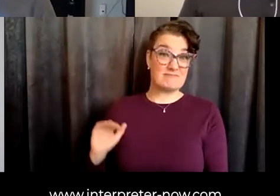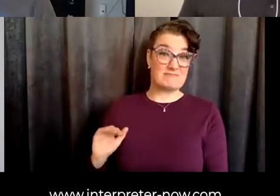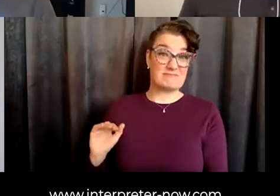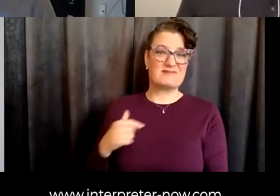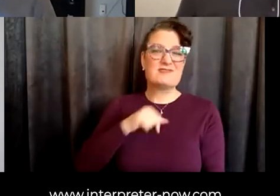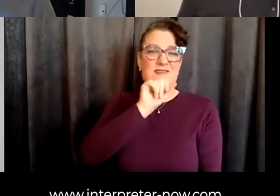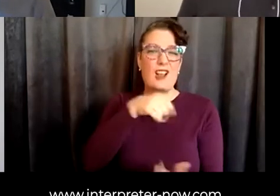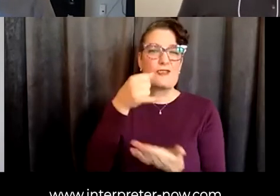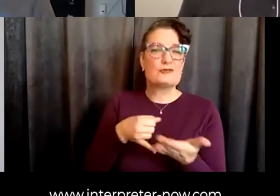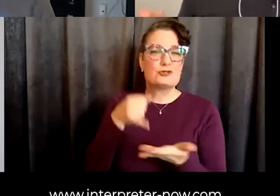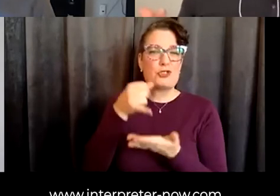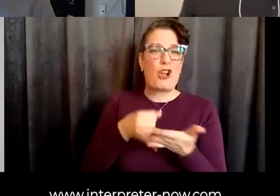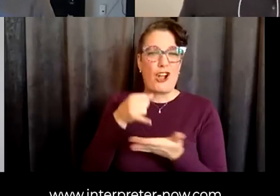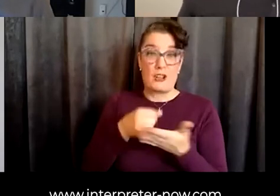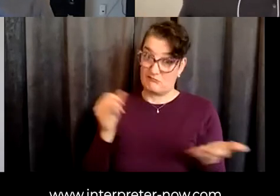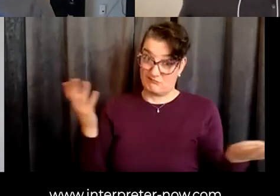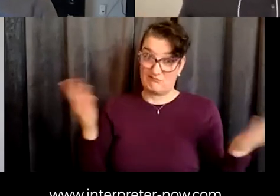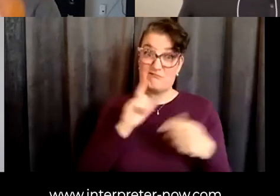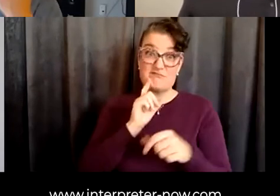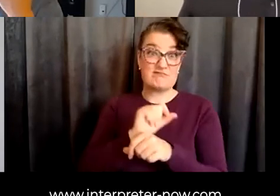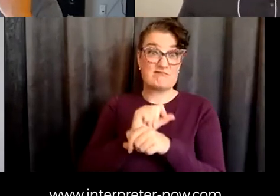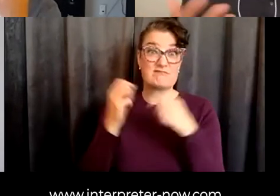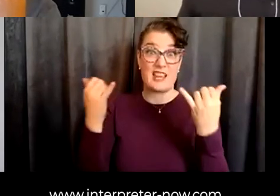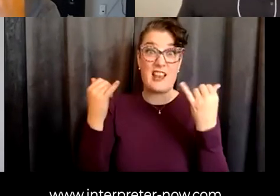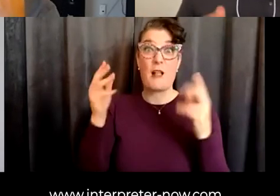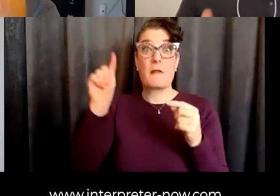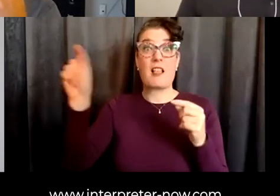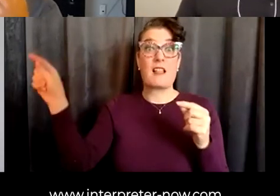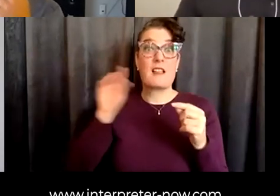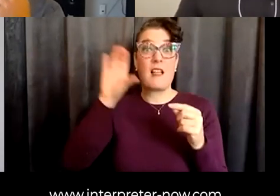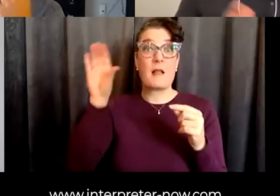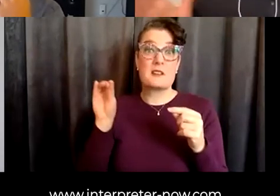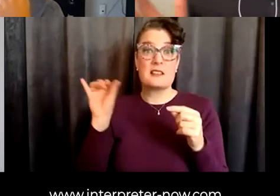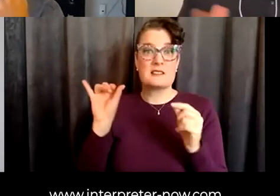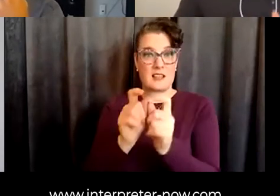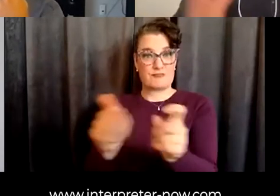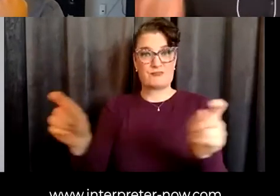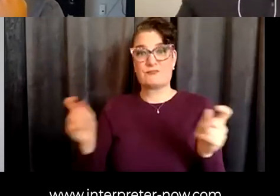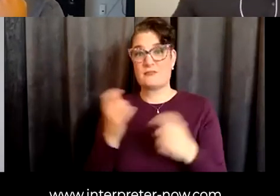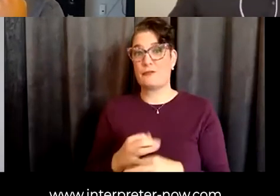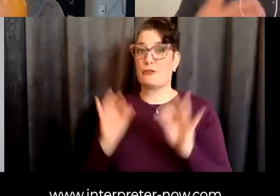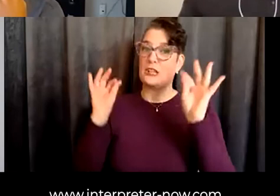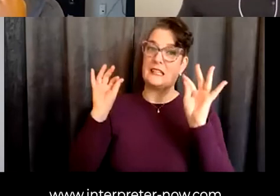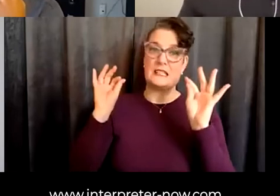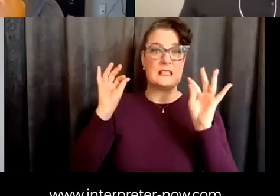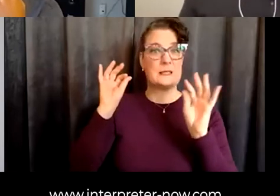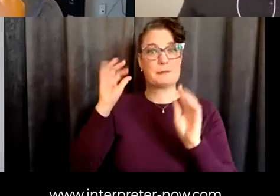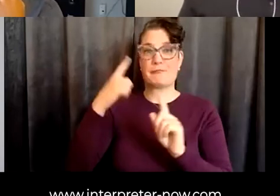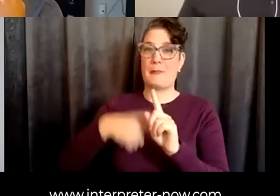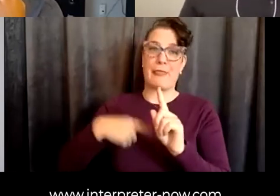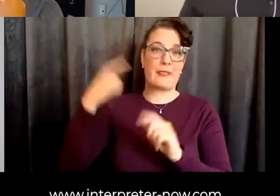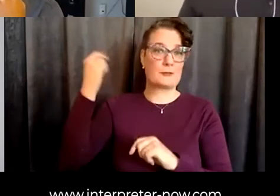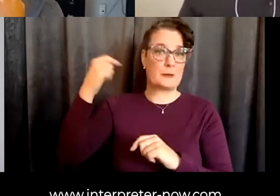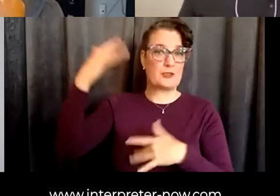So like picking up right now, a lot of these companies have like giving you like free months of whatever. So I picked